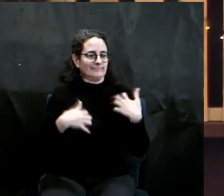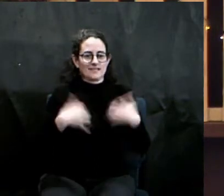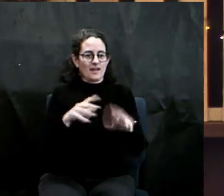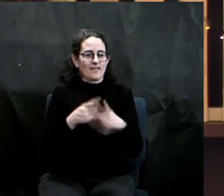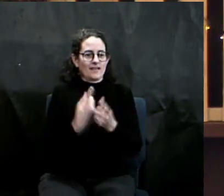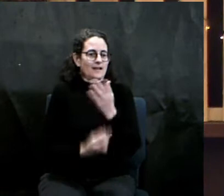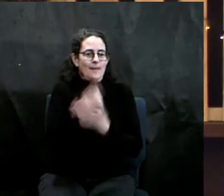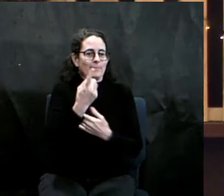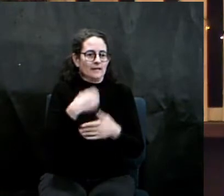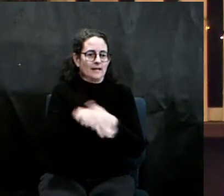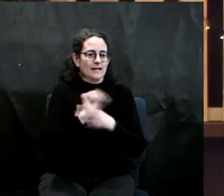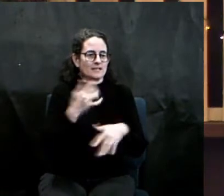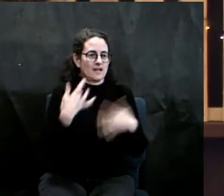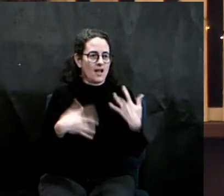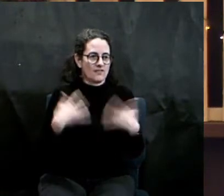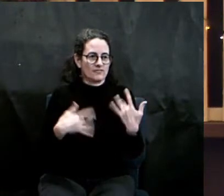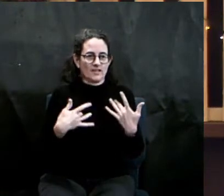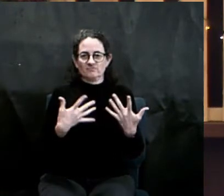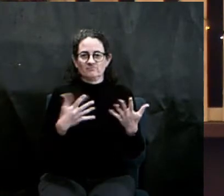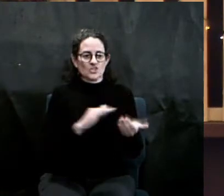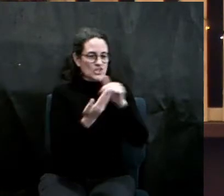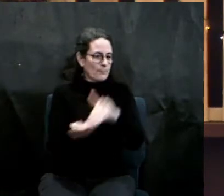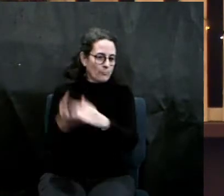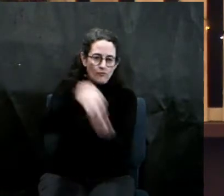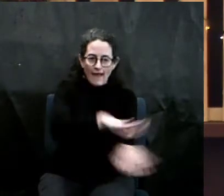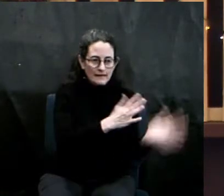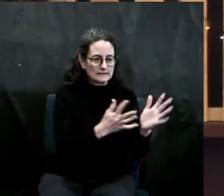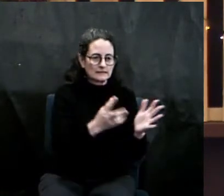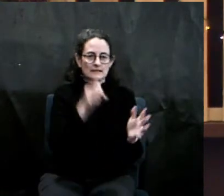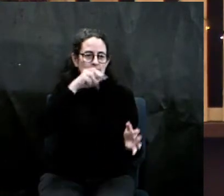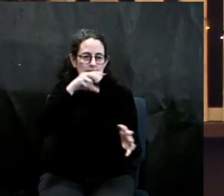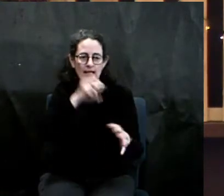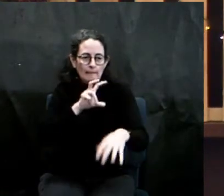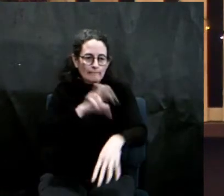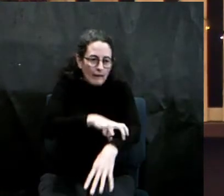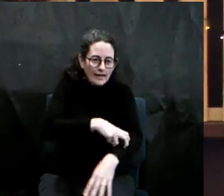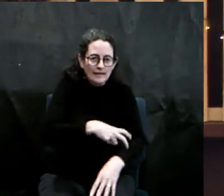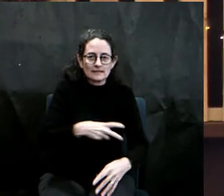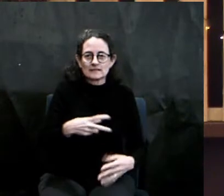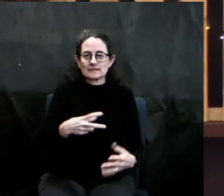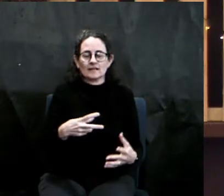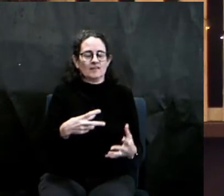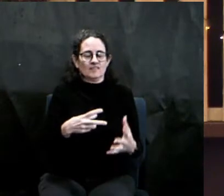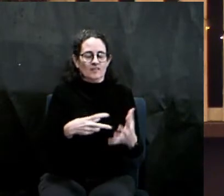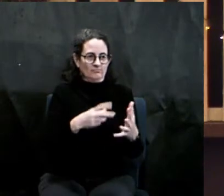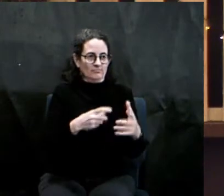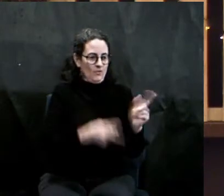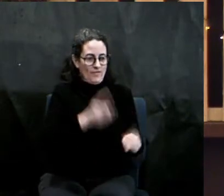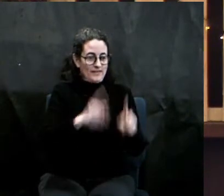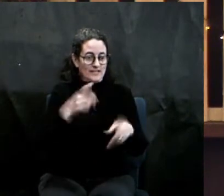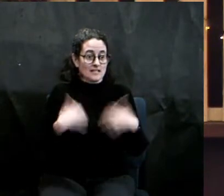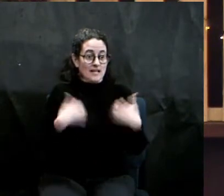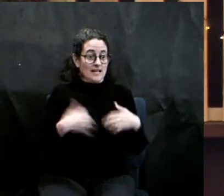false accusations and shipwrecks and snake bites, Paul finally arrives